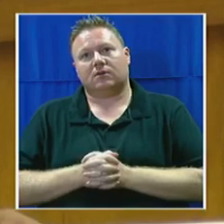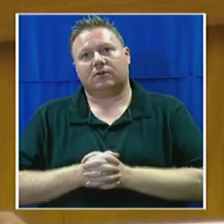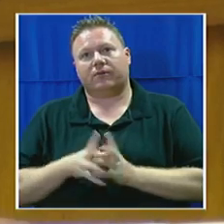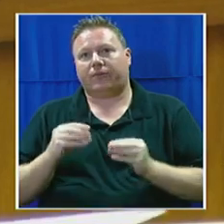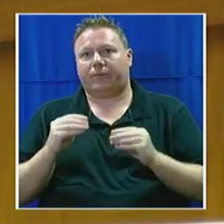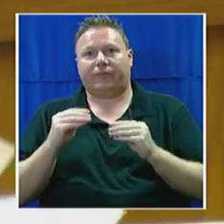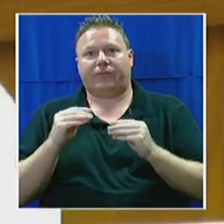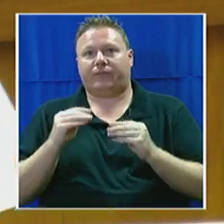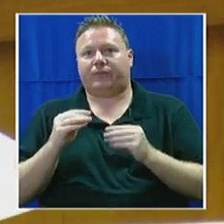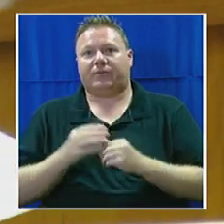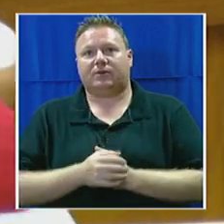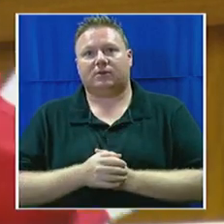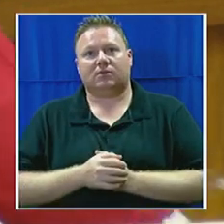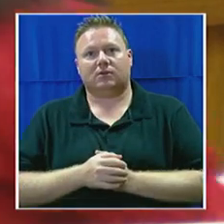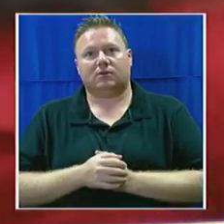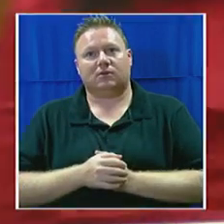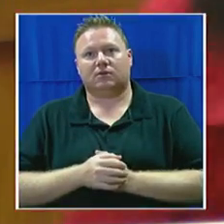next 90 days. Thank you, Chair.